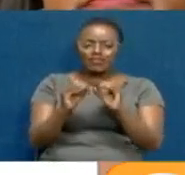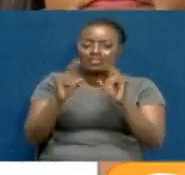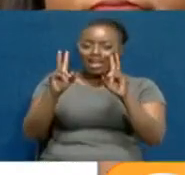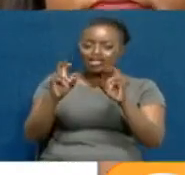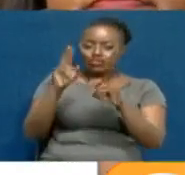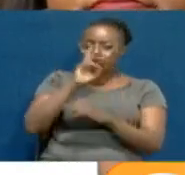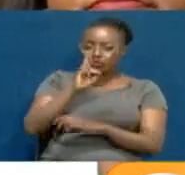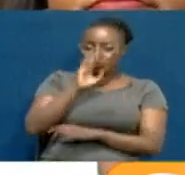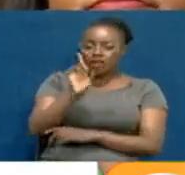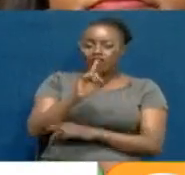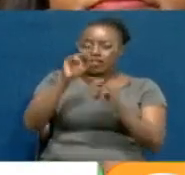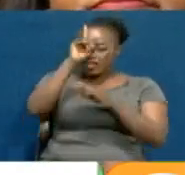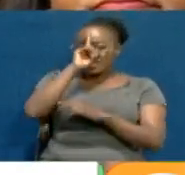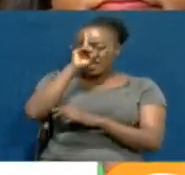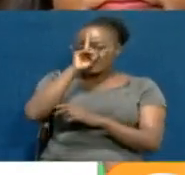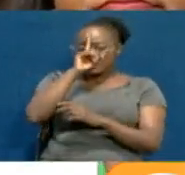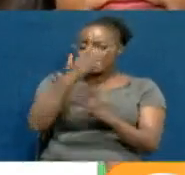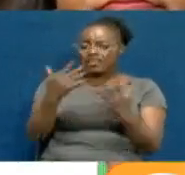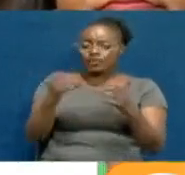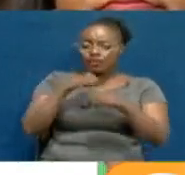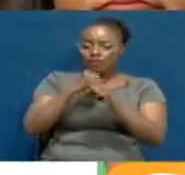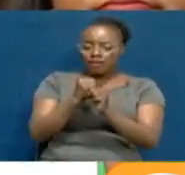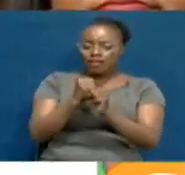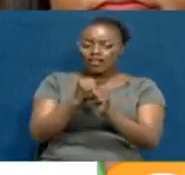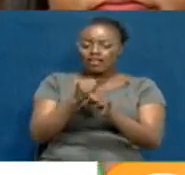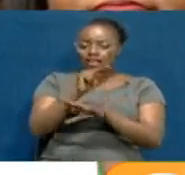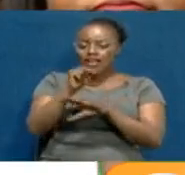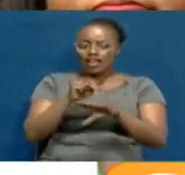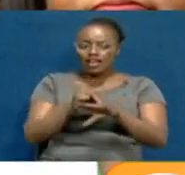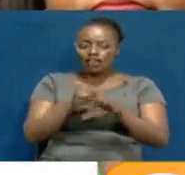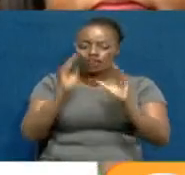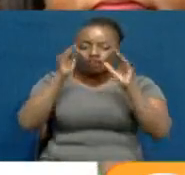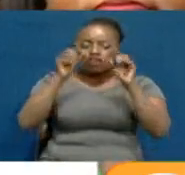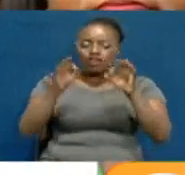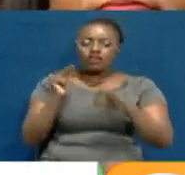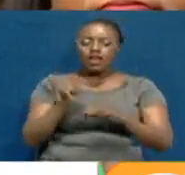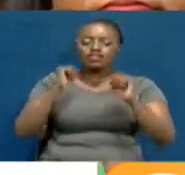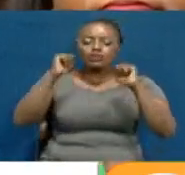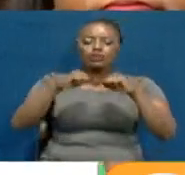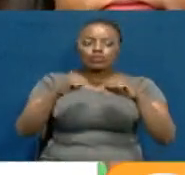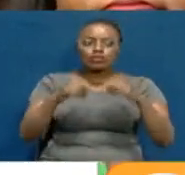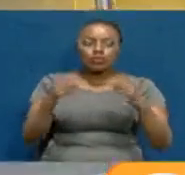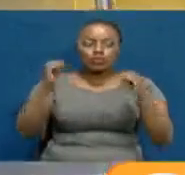matter. It's a matter that is going to make the whole nation look into whether we are capable or not